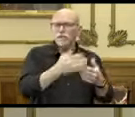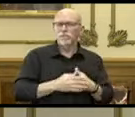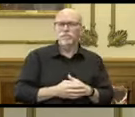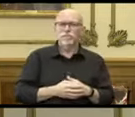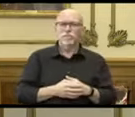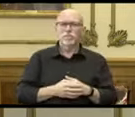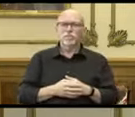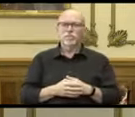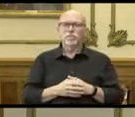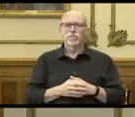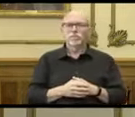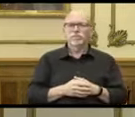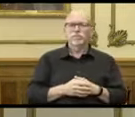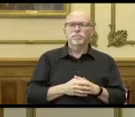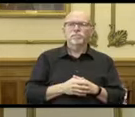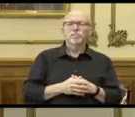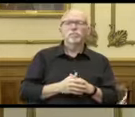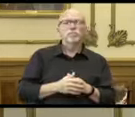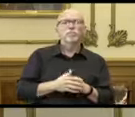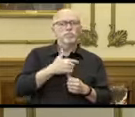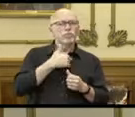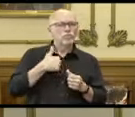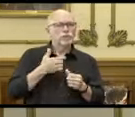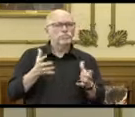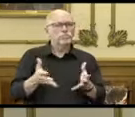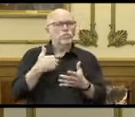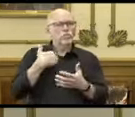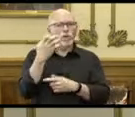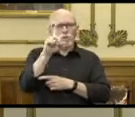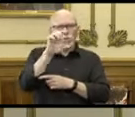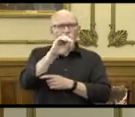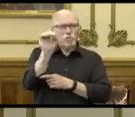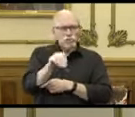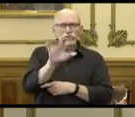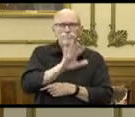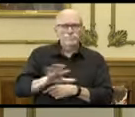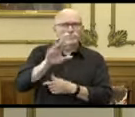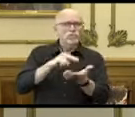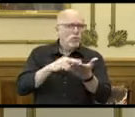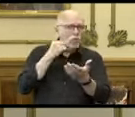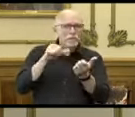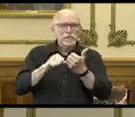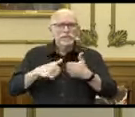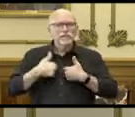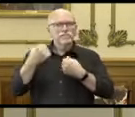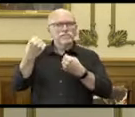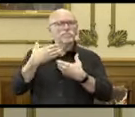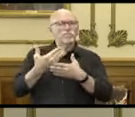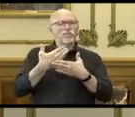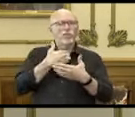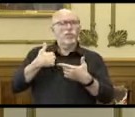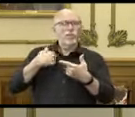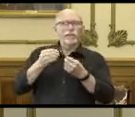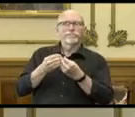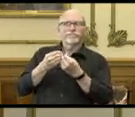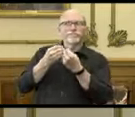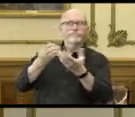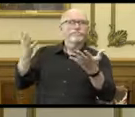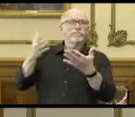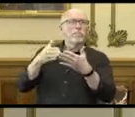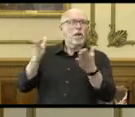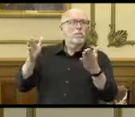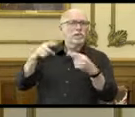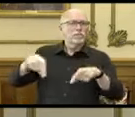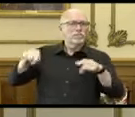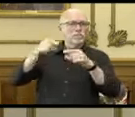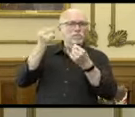data submitted. We're pushing for 100% of facilities to submit their data before the release of the public dashboard,